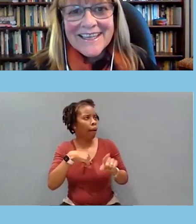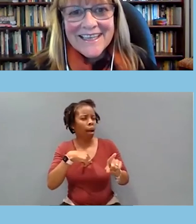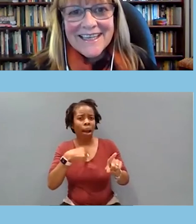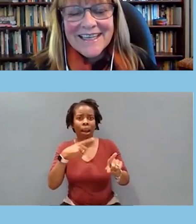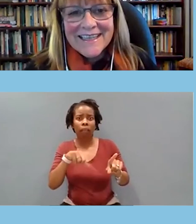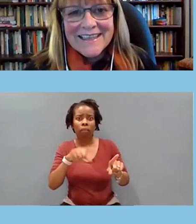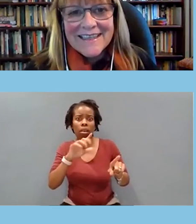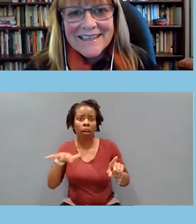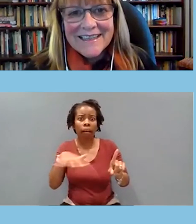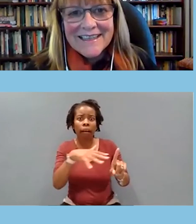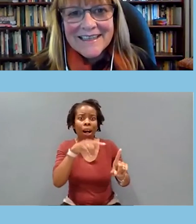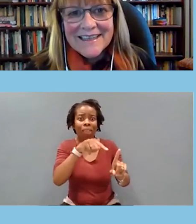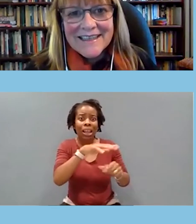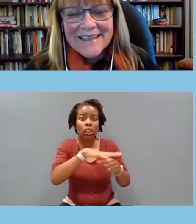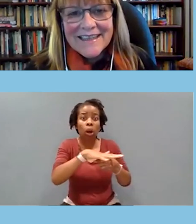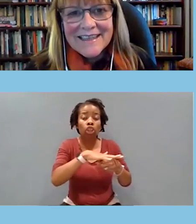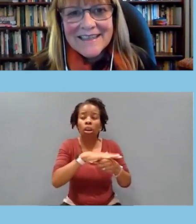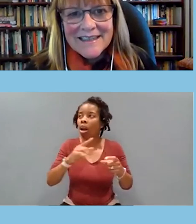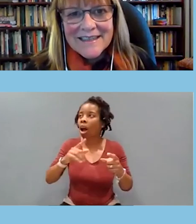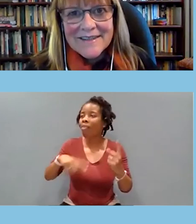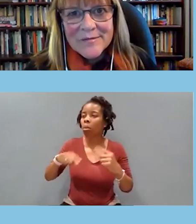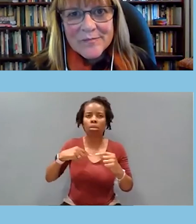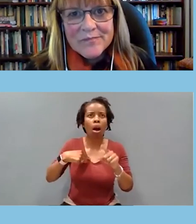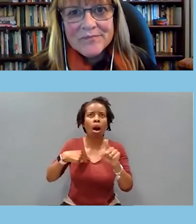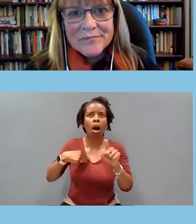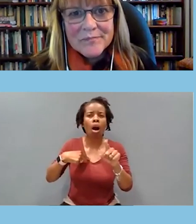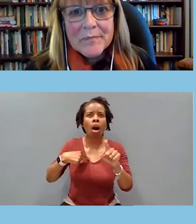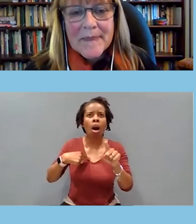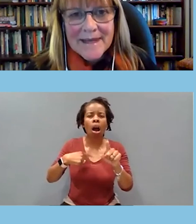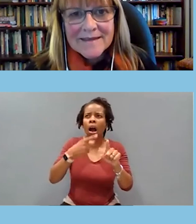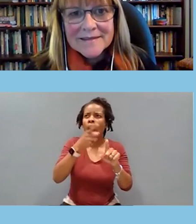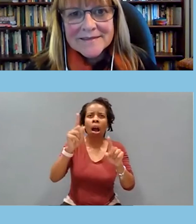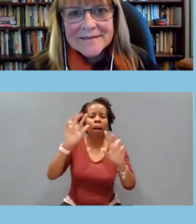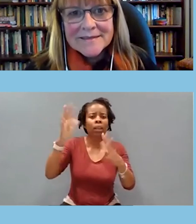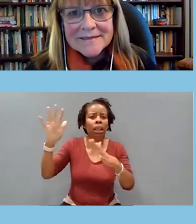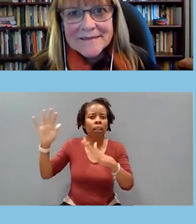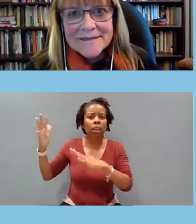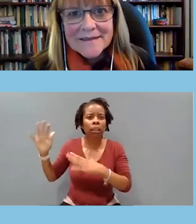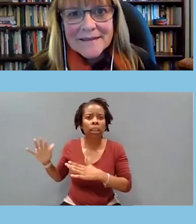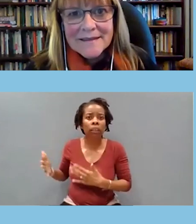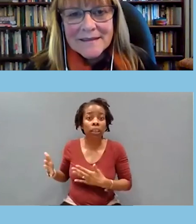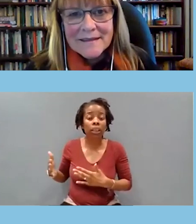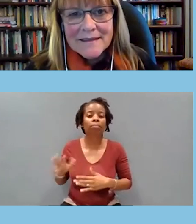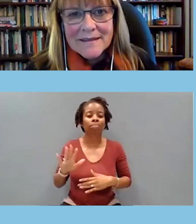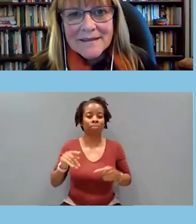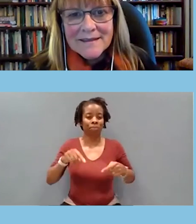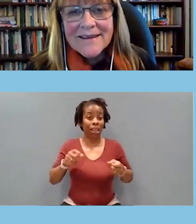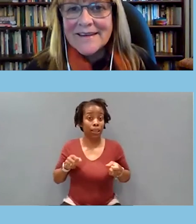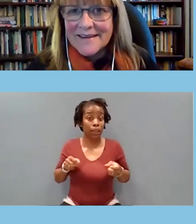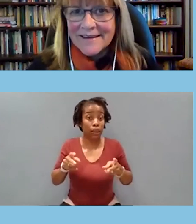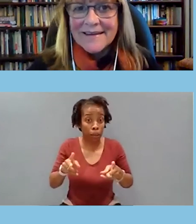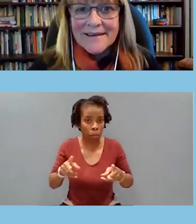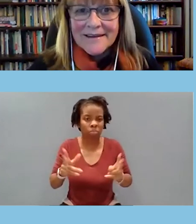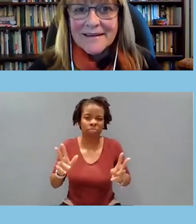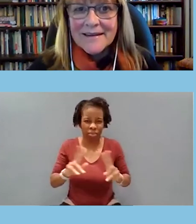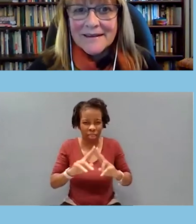inaccessible is to also make everyone look around the rest of the building. We need, you know, it's almost as though what the system needs or what the house needs is for us